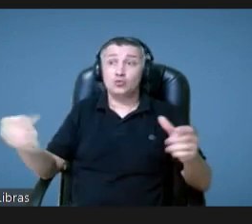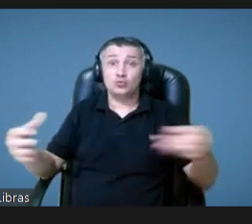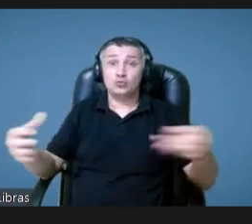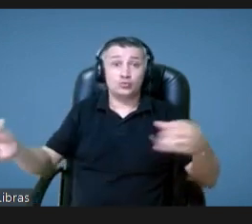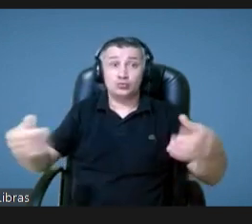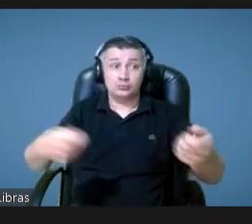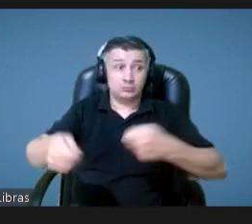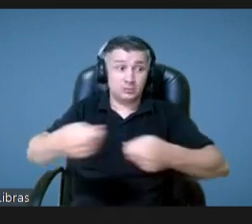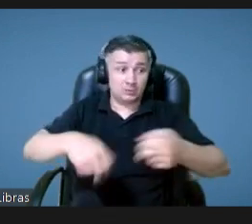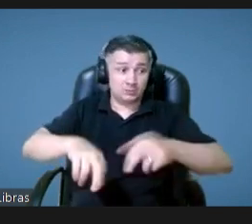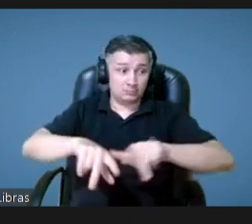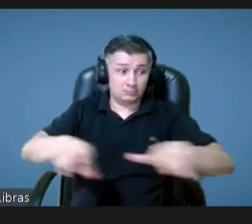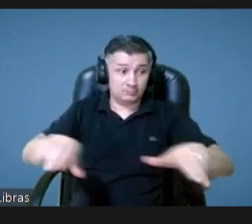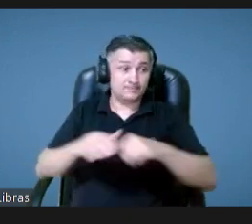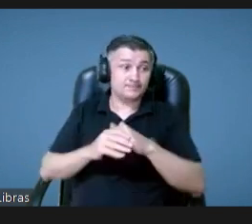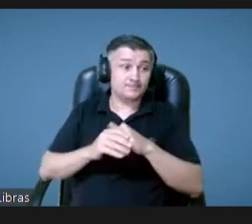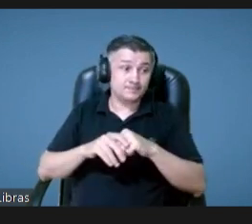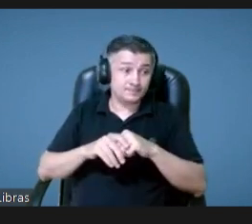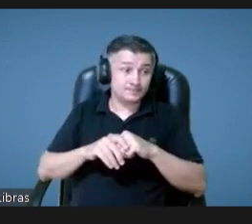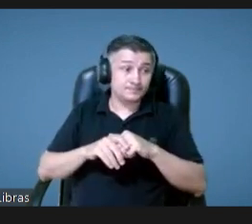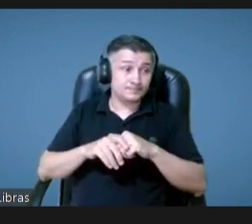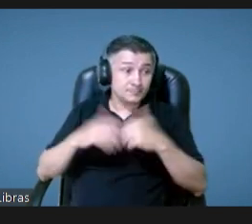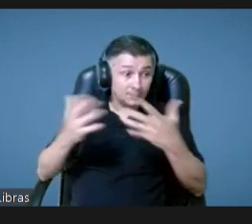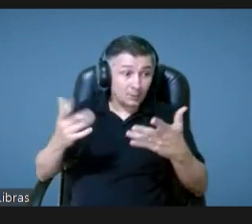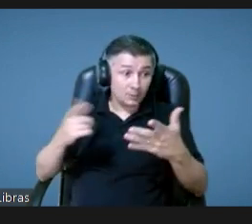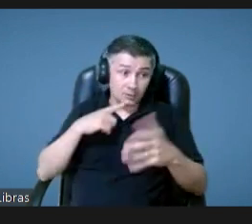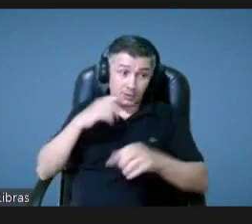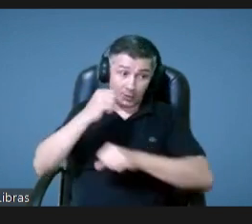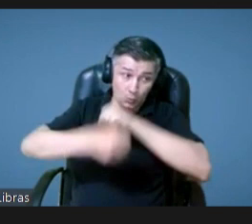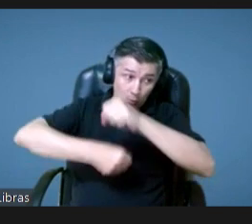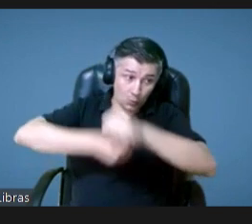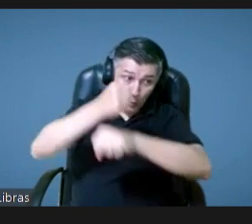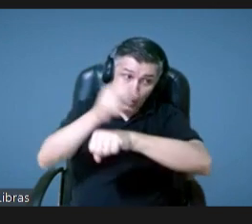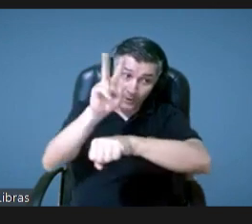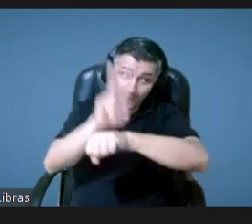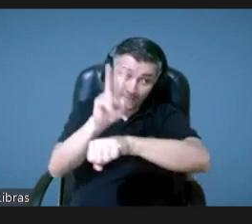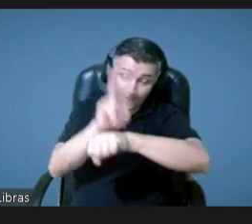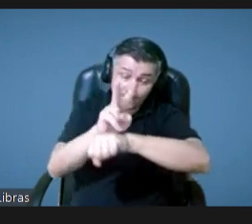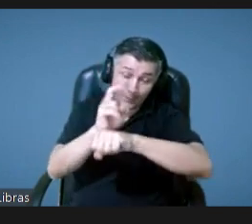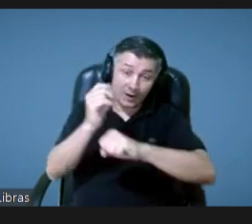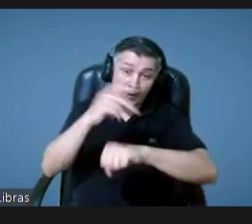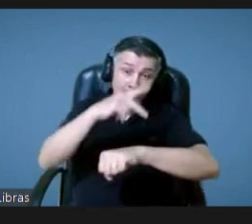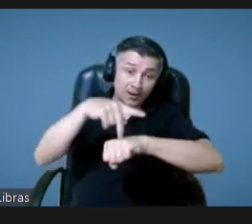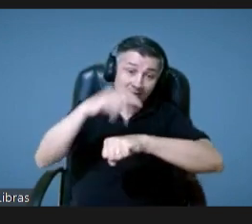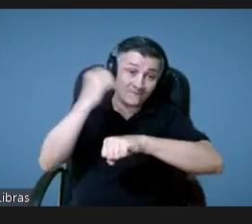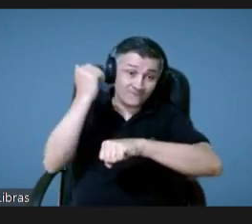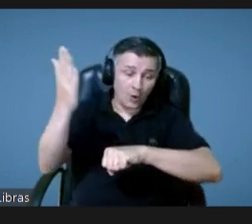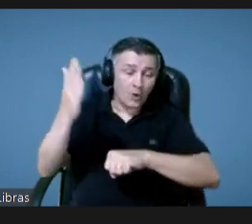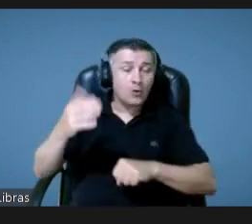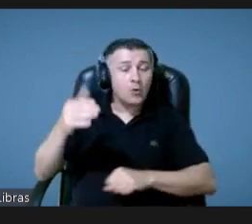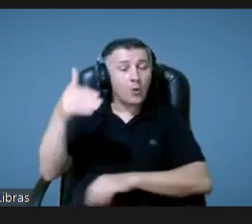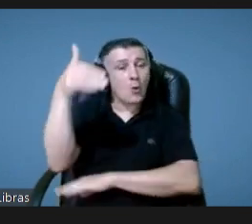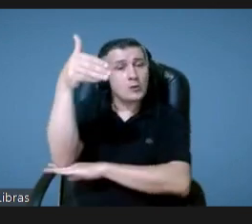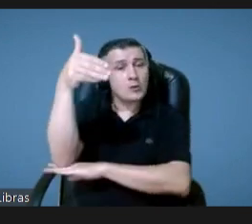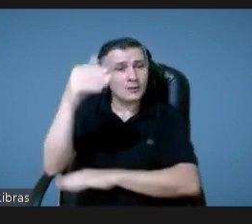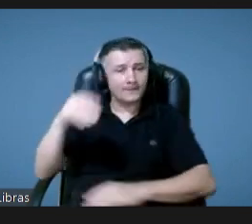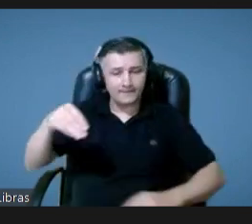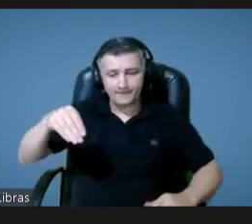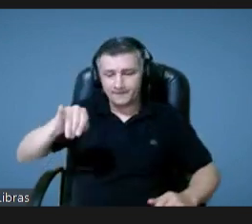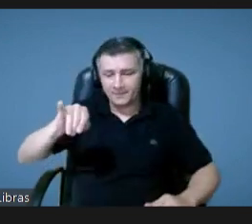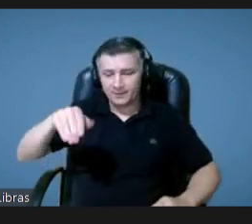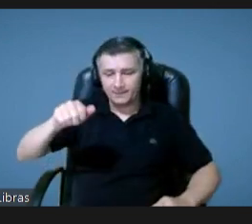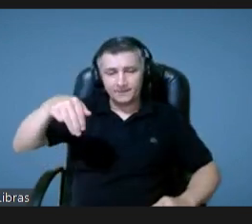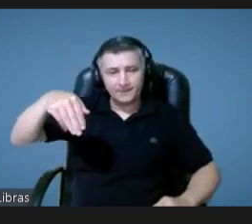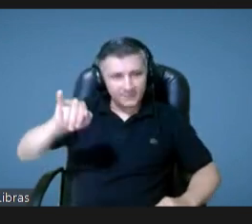presents good avenues for growth in new markets. In the next few years, we are going to open a hotel